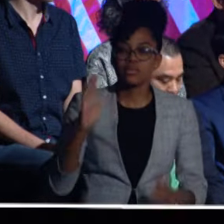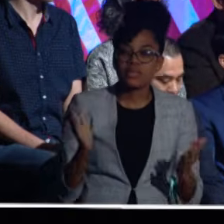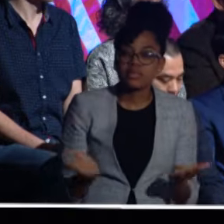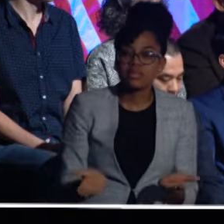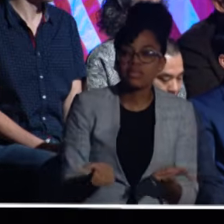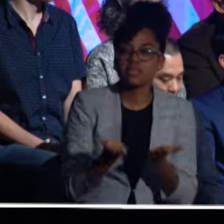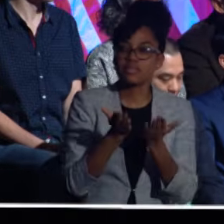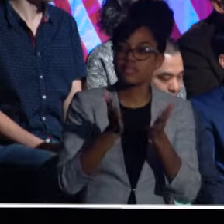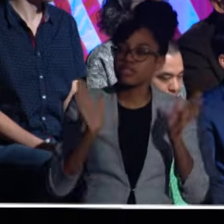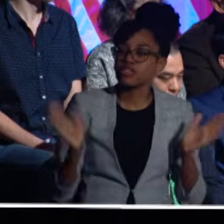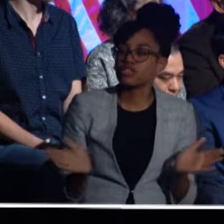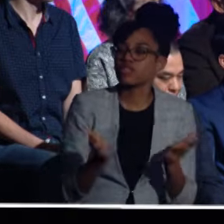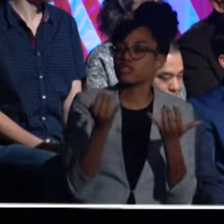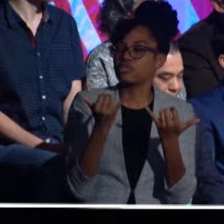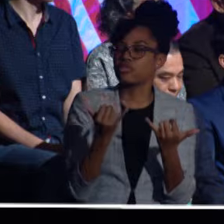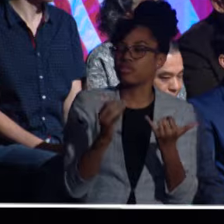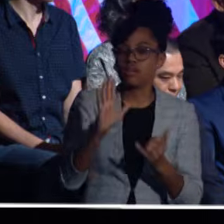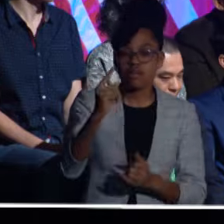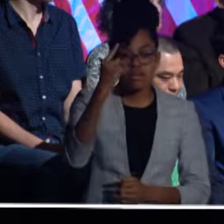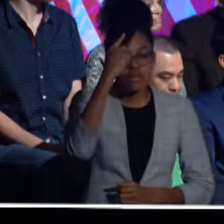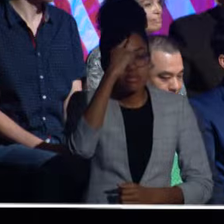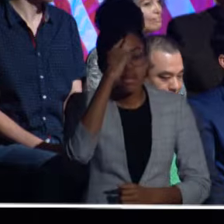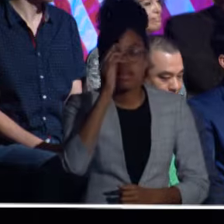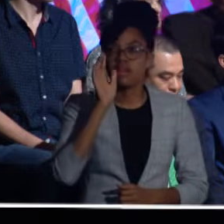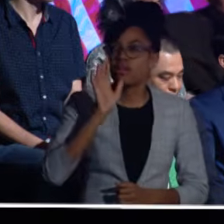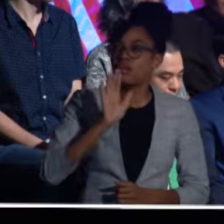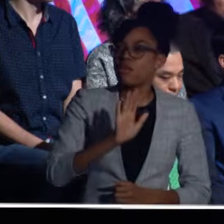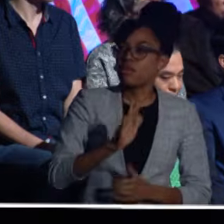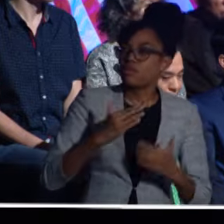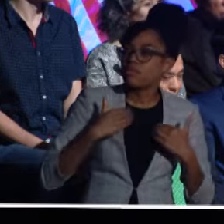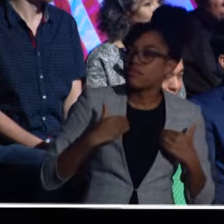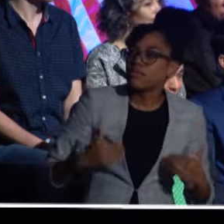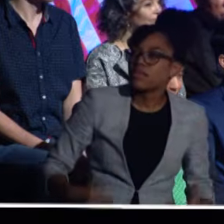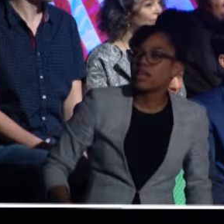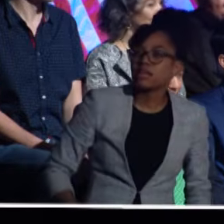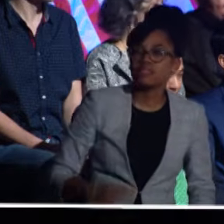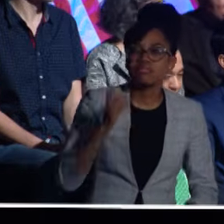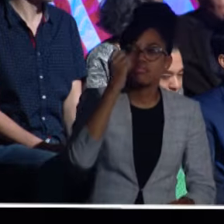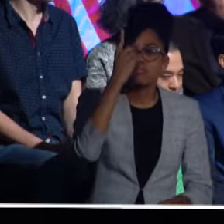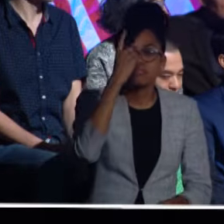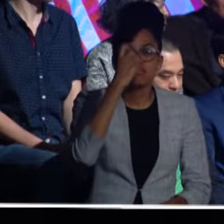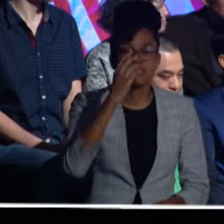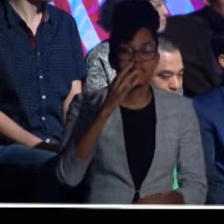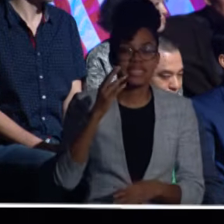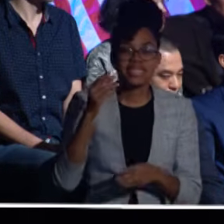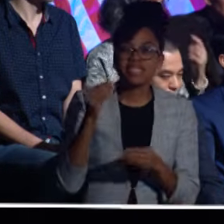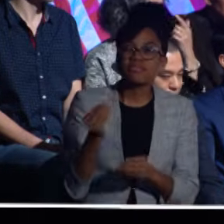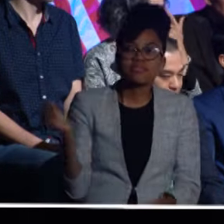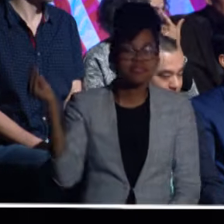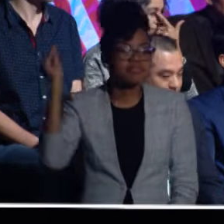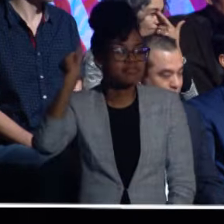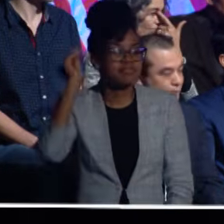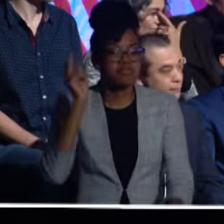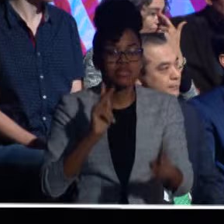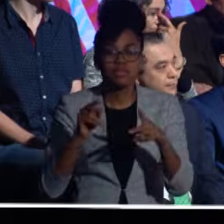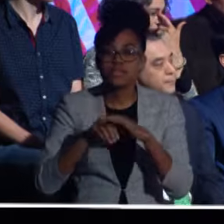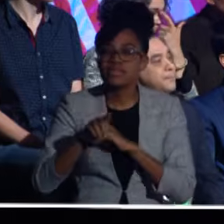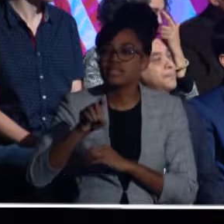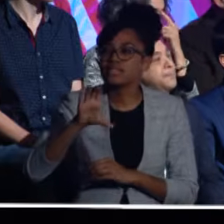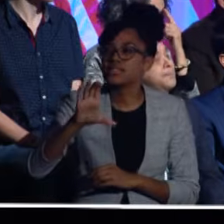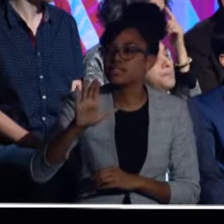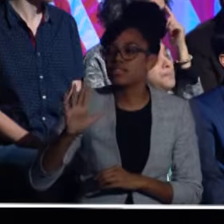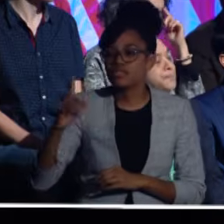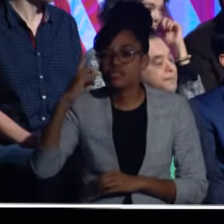and mind and spirit be held up by the hopes and dreams of those who live and move and have their being in the District of